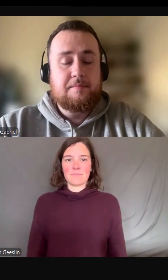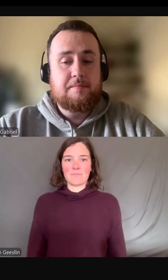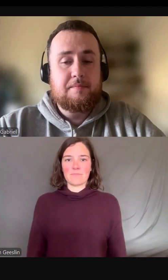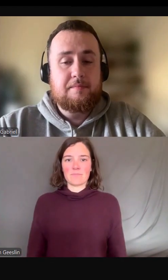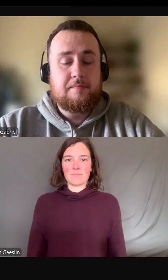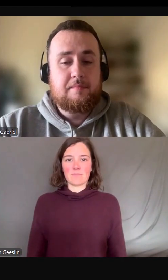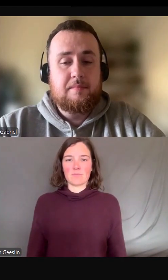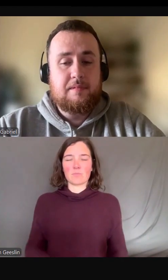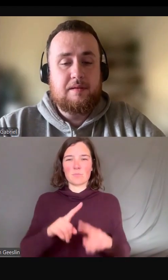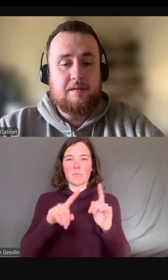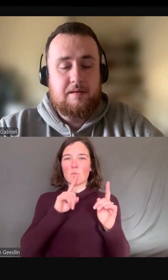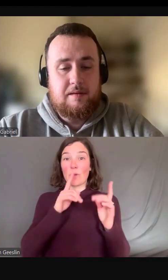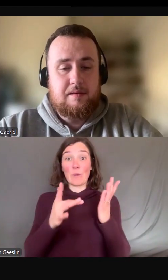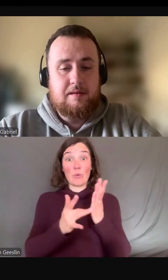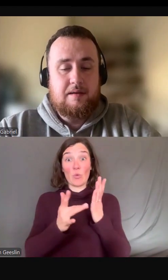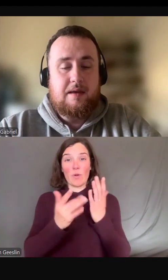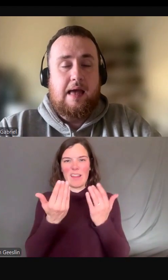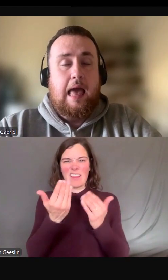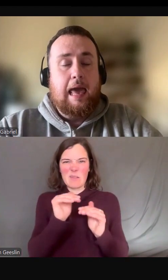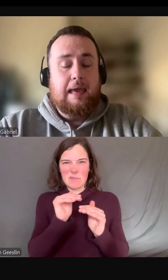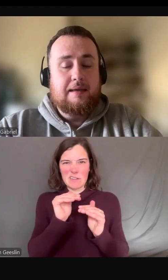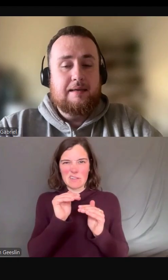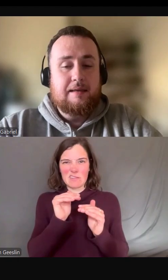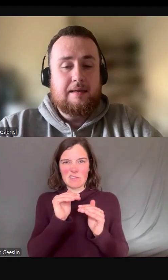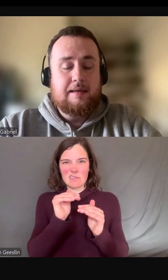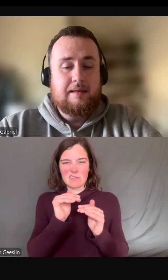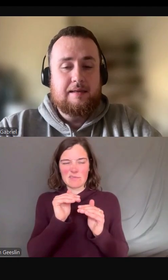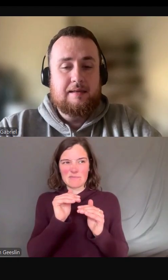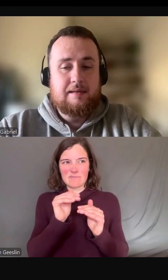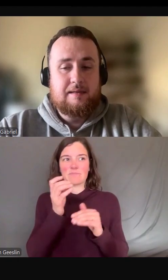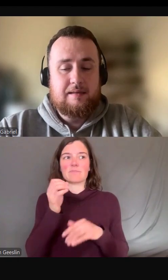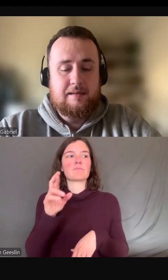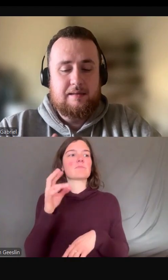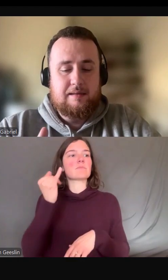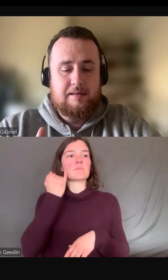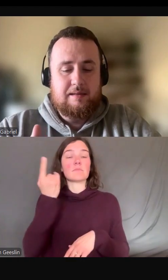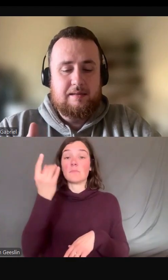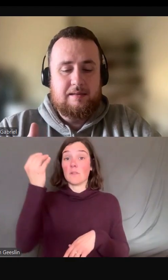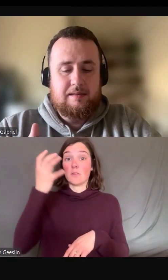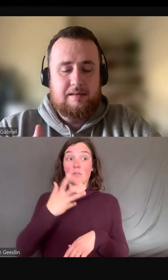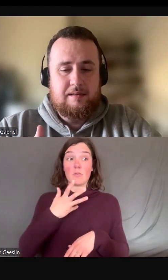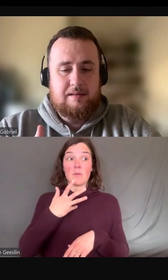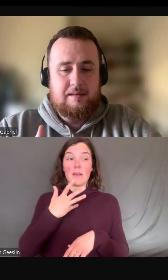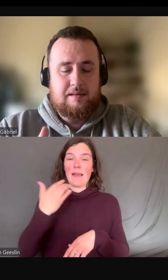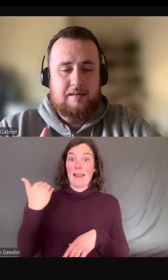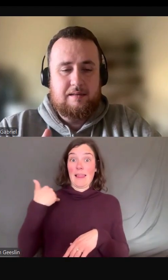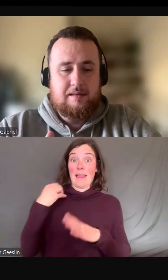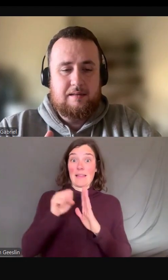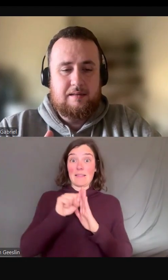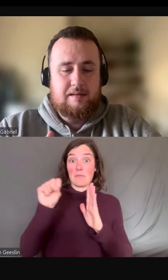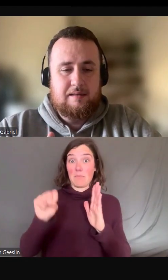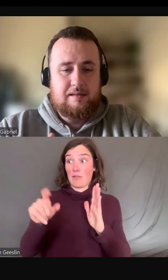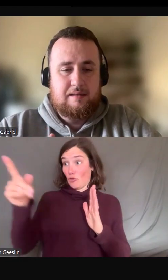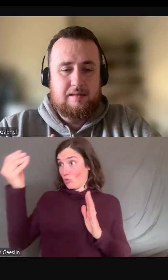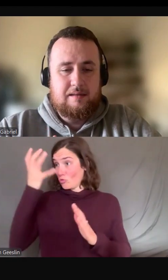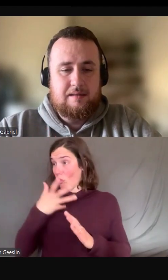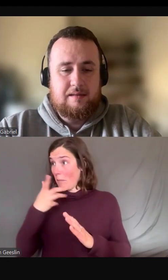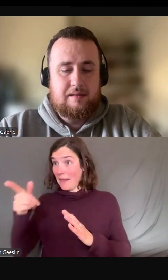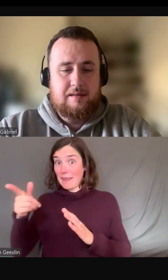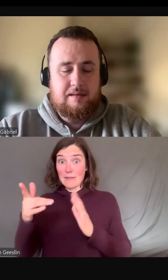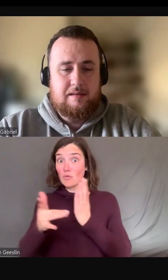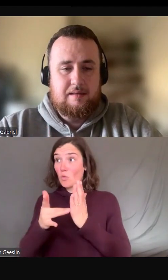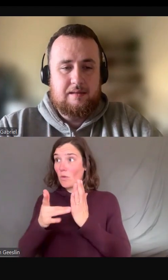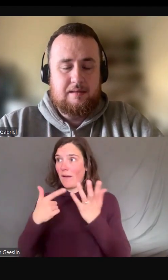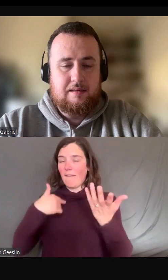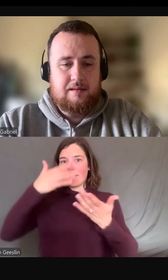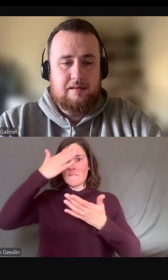limited tools to figure out. Or if somebody told me about it last semester, it's gone, it's forgotten, because I haven't used it and